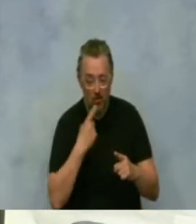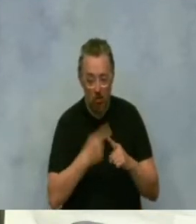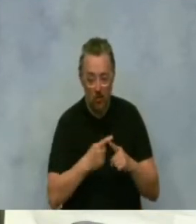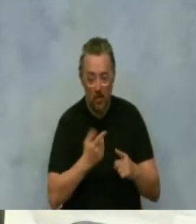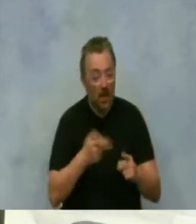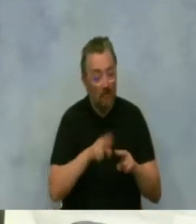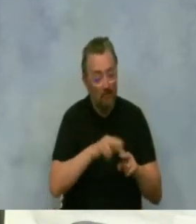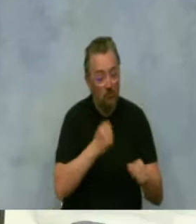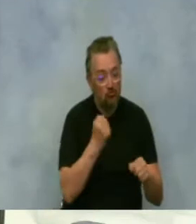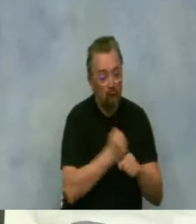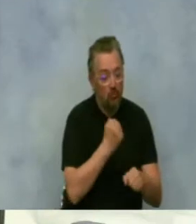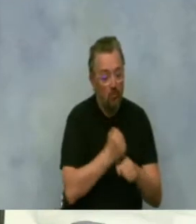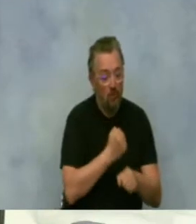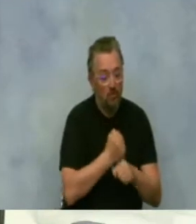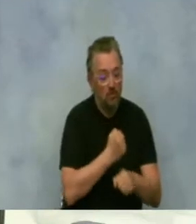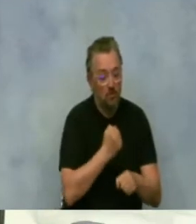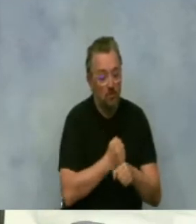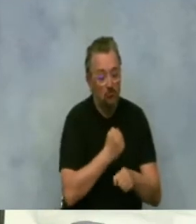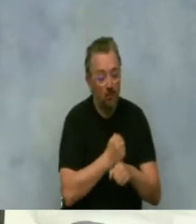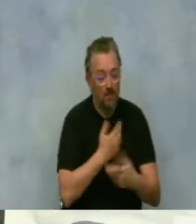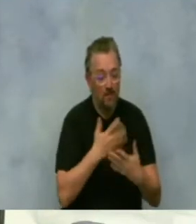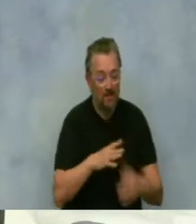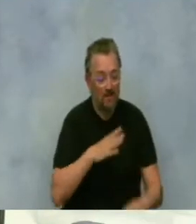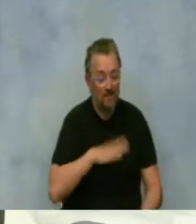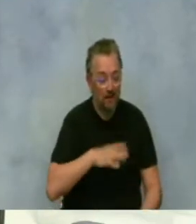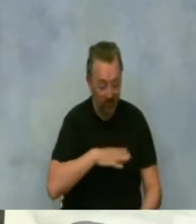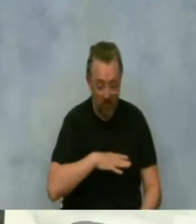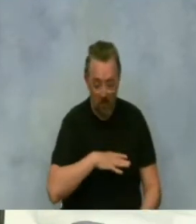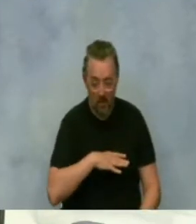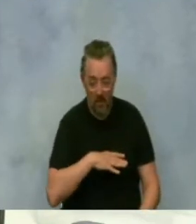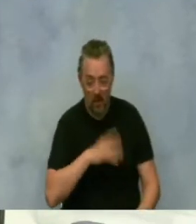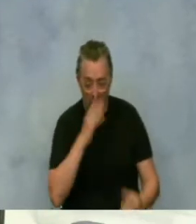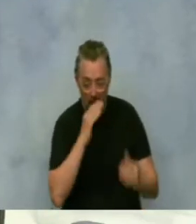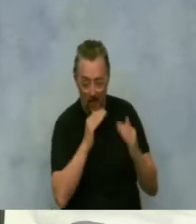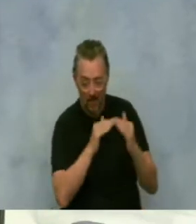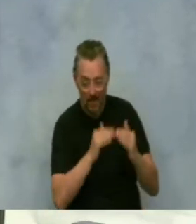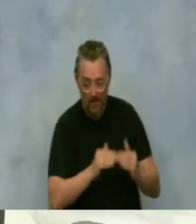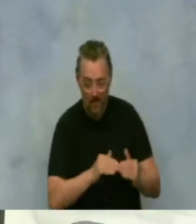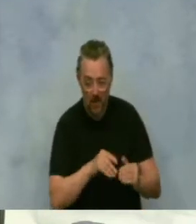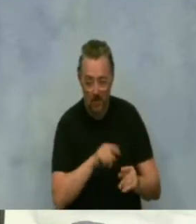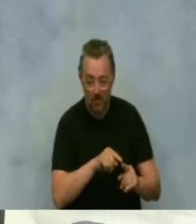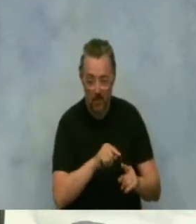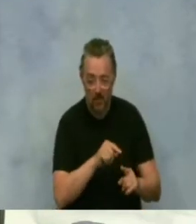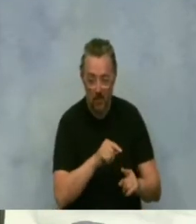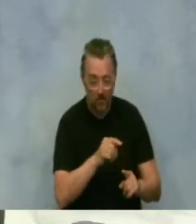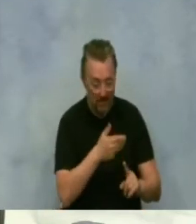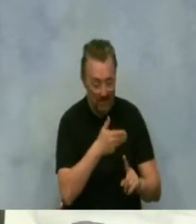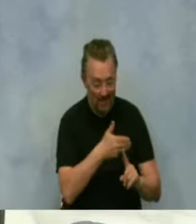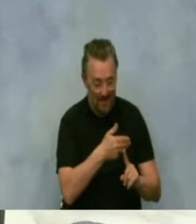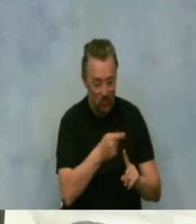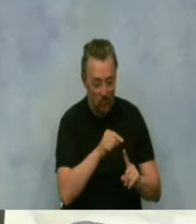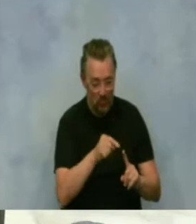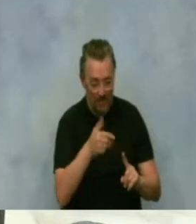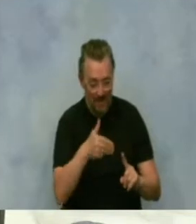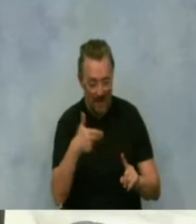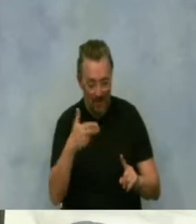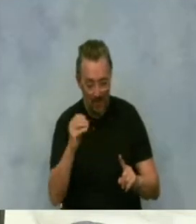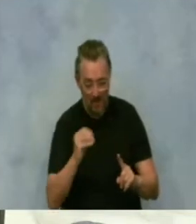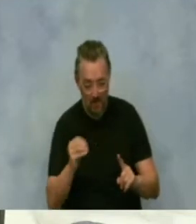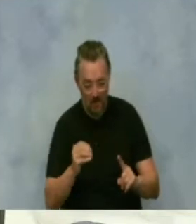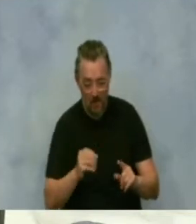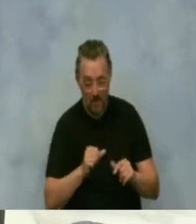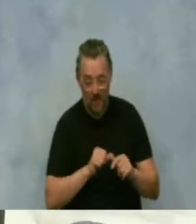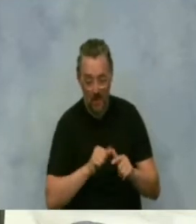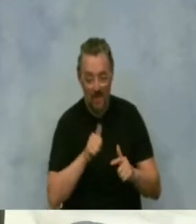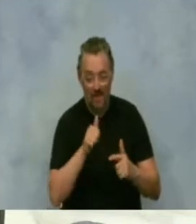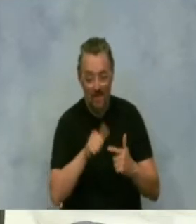is an ongoing annual survey at 9.1%, 90 of which we increased from 90.1 to 91% in the year. The next step is really we're asking